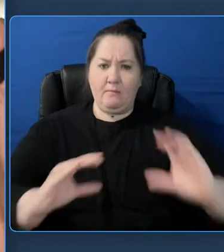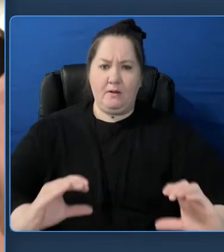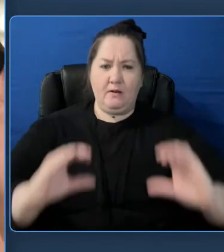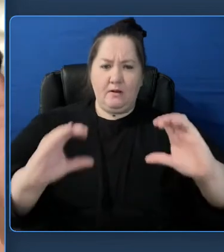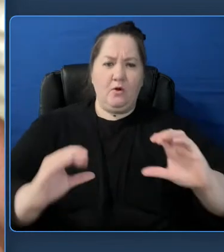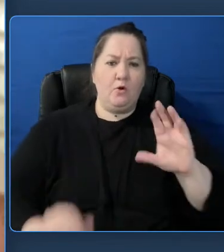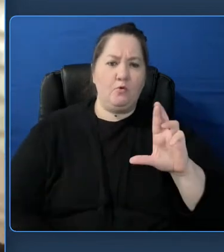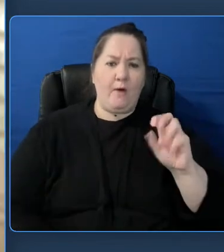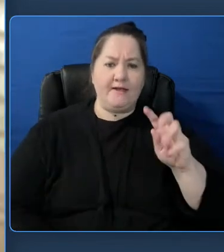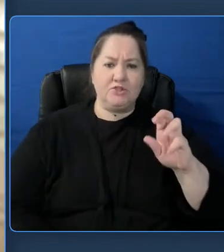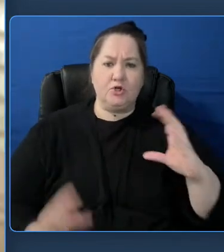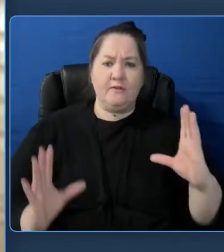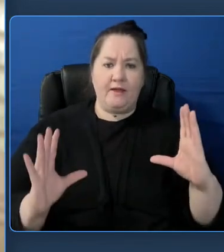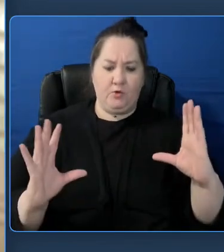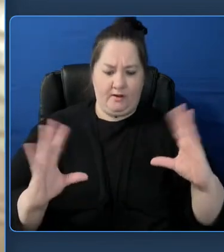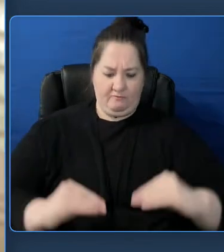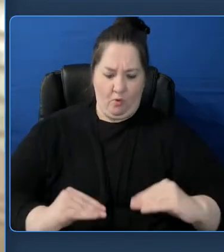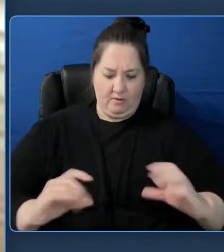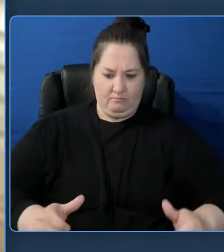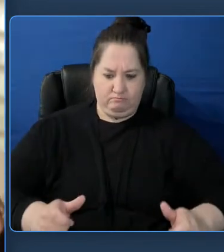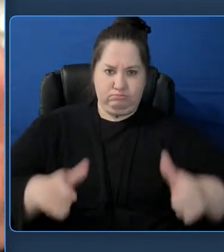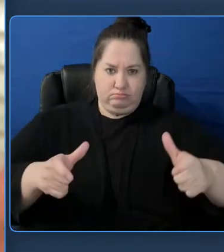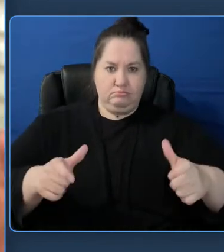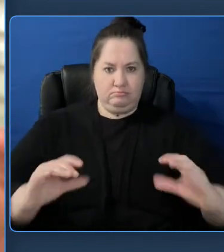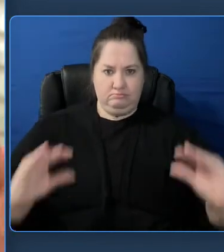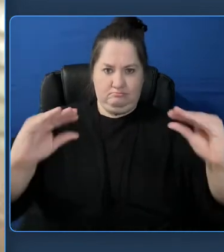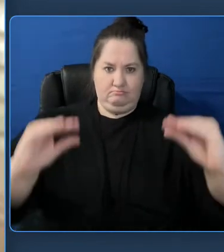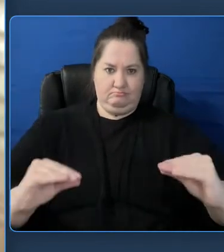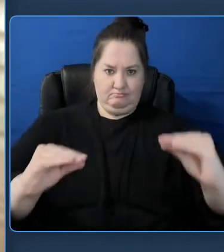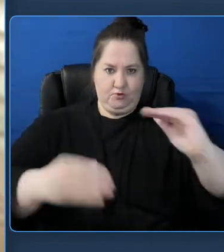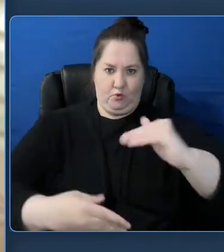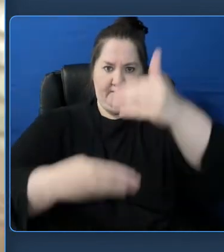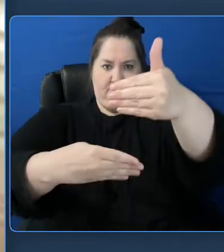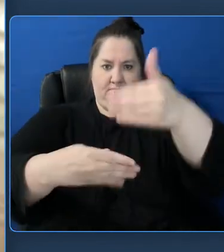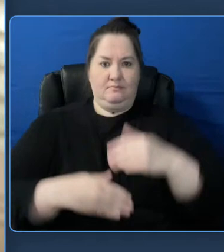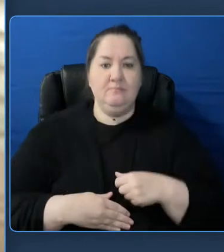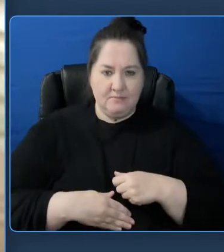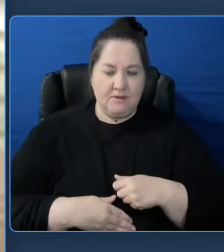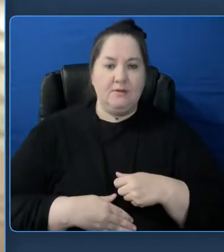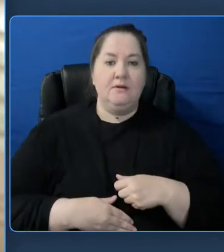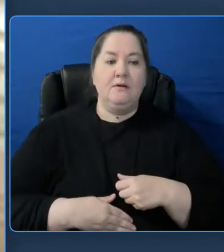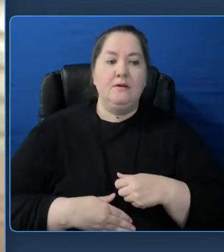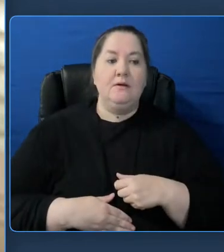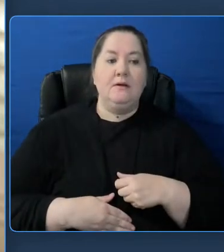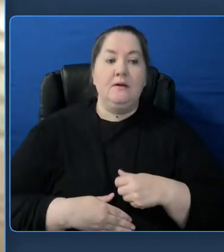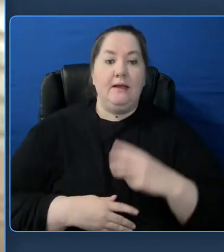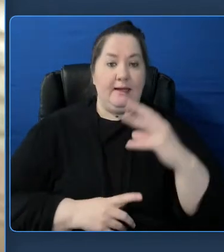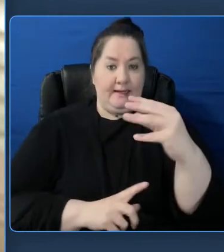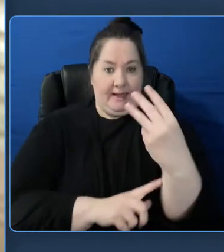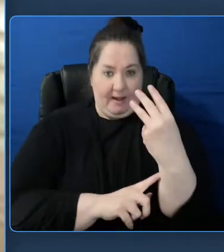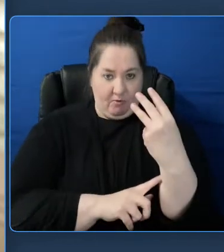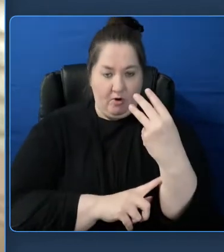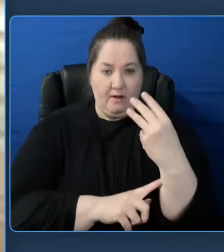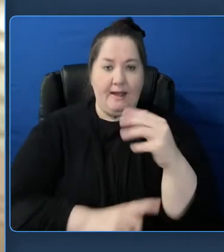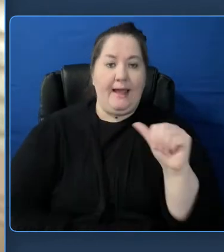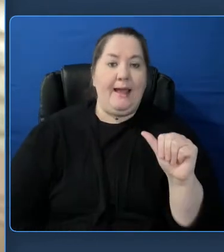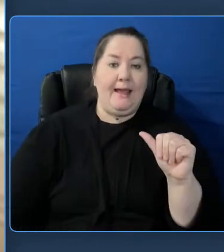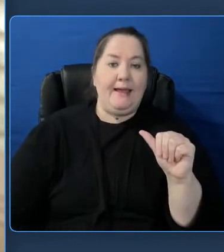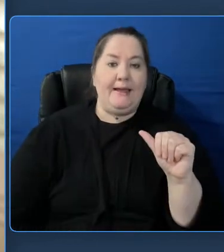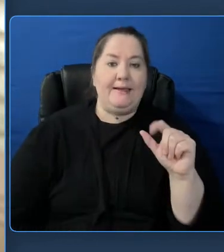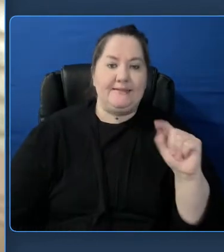that unfolds. So it just kind of, you just kind of pull it open and you set your laptop on it. My camera is coming in via an A10